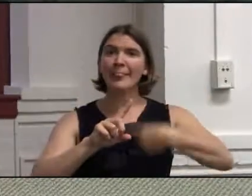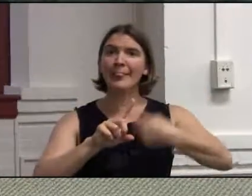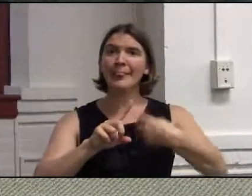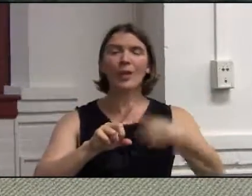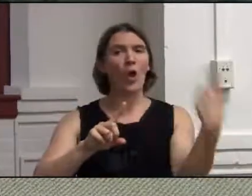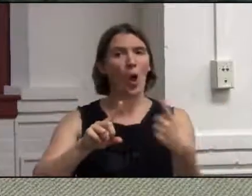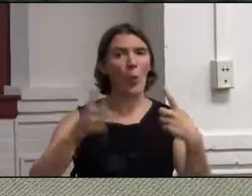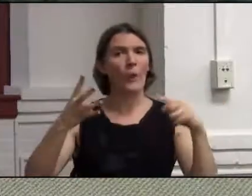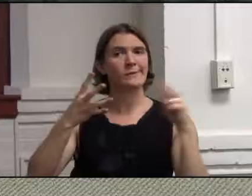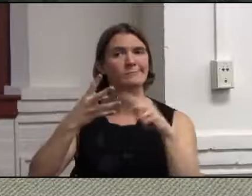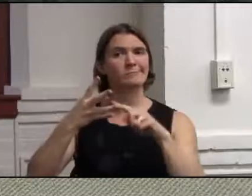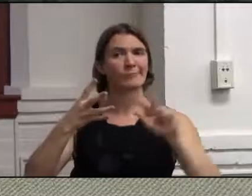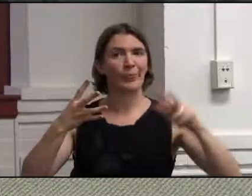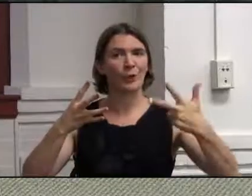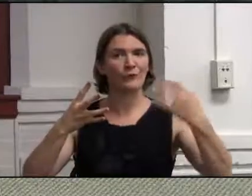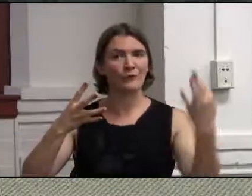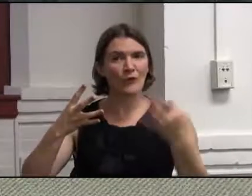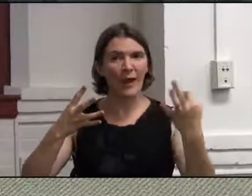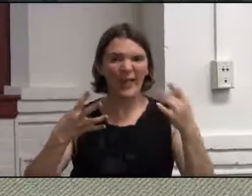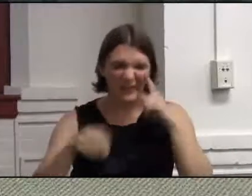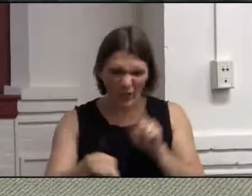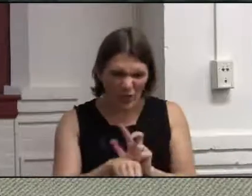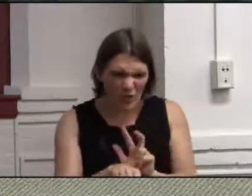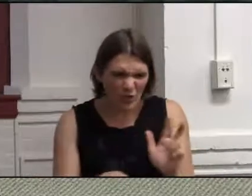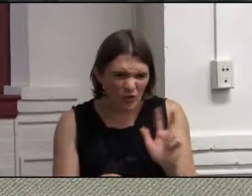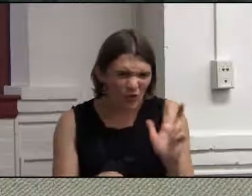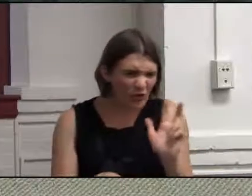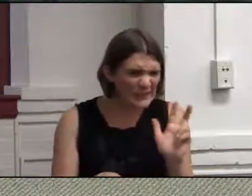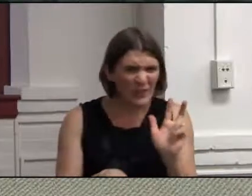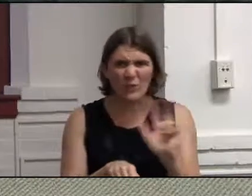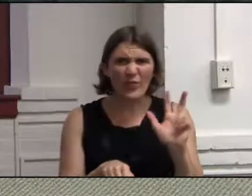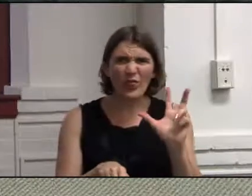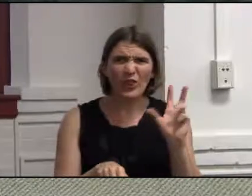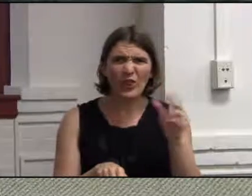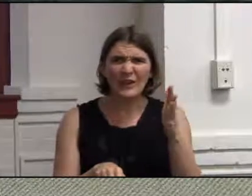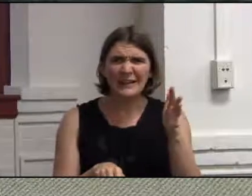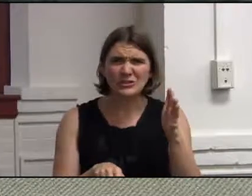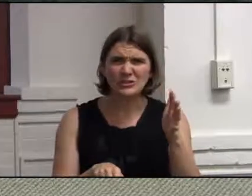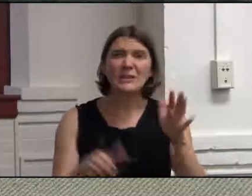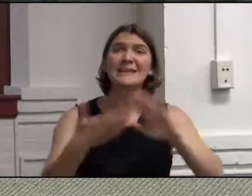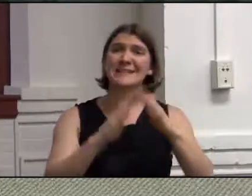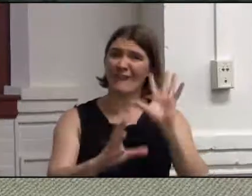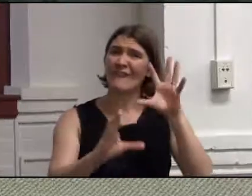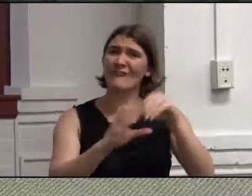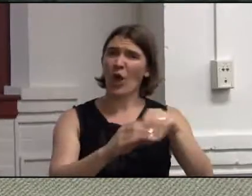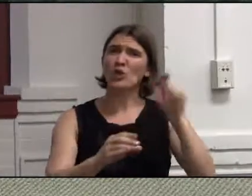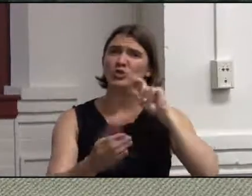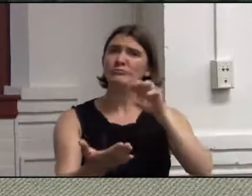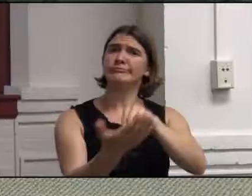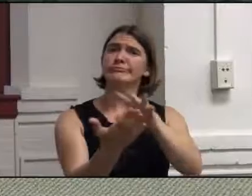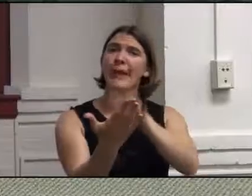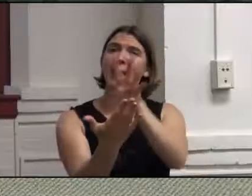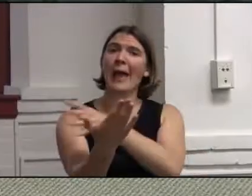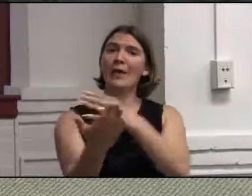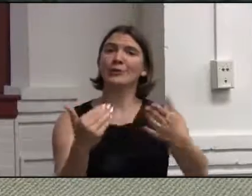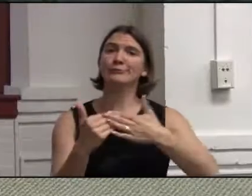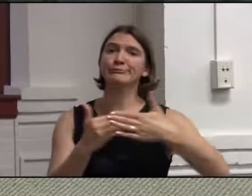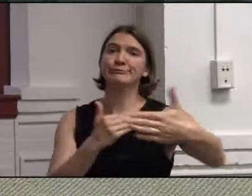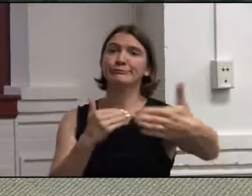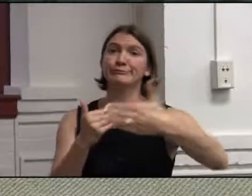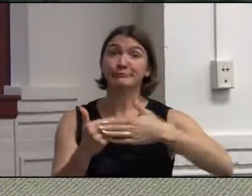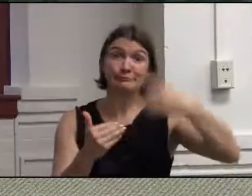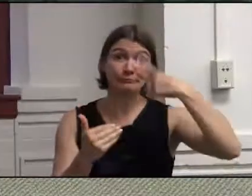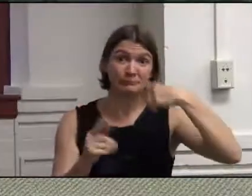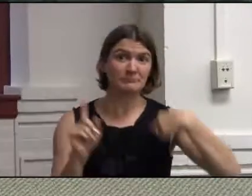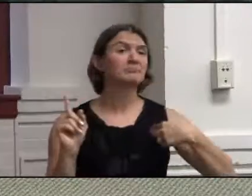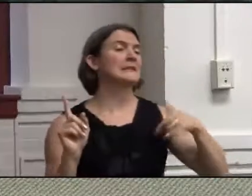the third. Yeah, Friday. always the third Friday Yeah, at but like, if, what is it, 3 or 3:30? Yeah, since the town is directly involved, you can say, that makes yeah. sense. Yeah, I'll